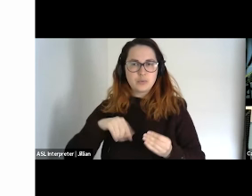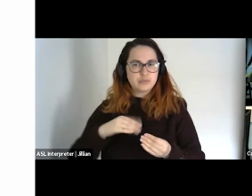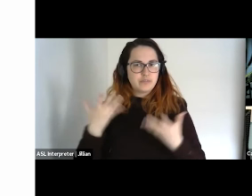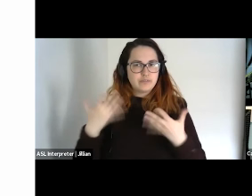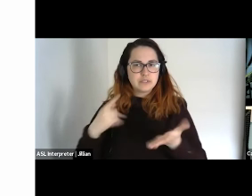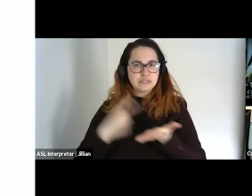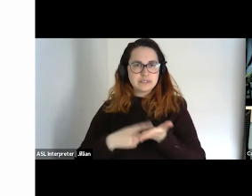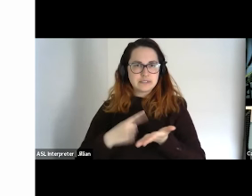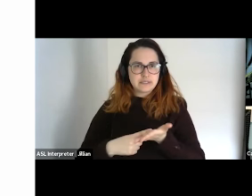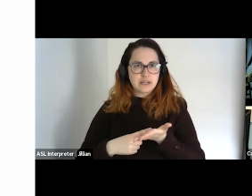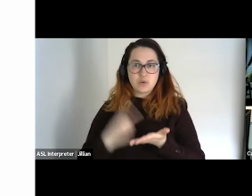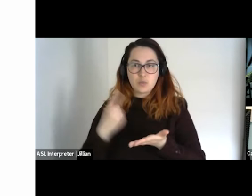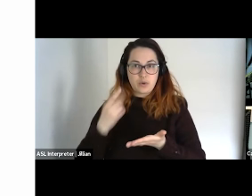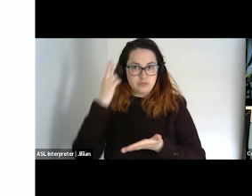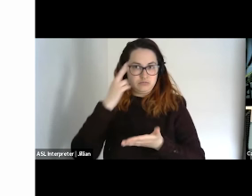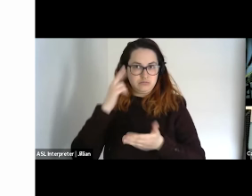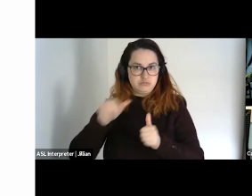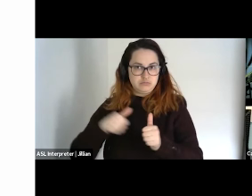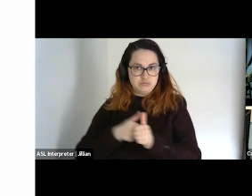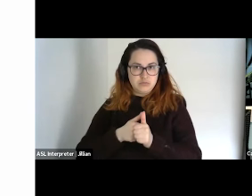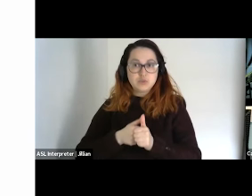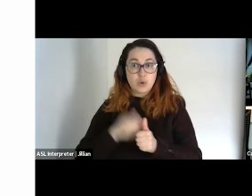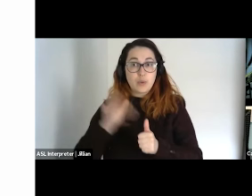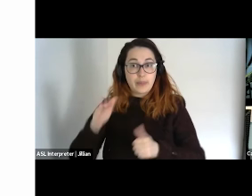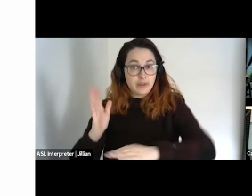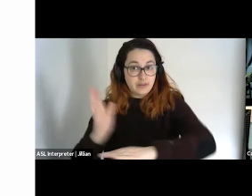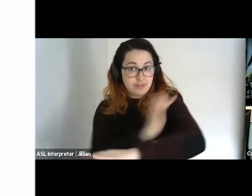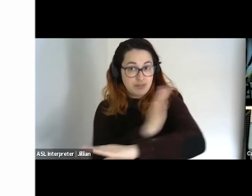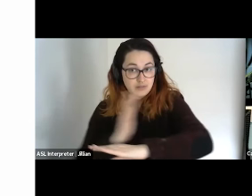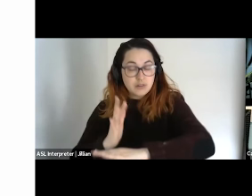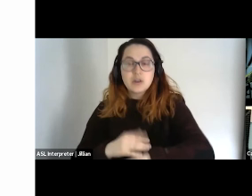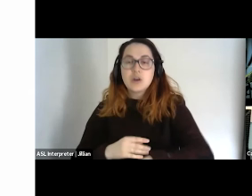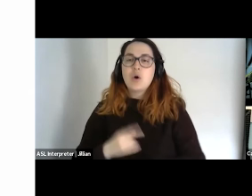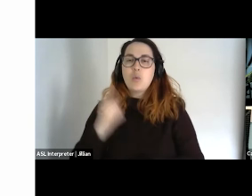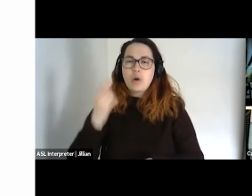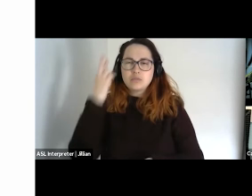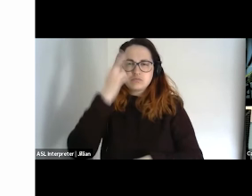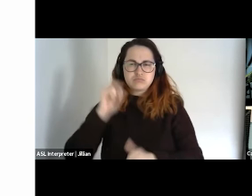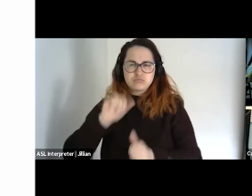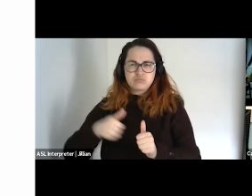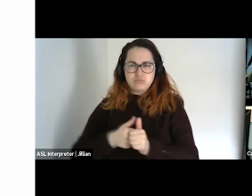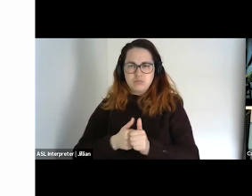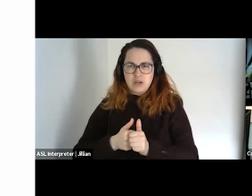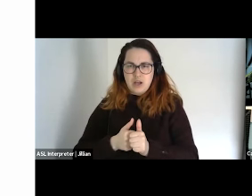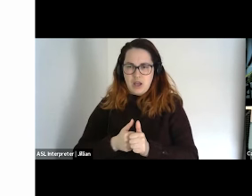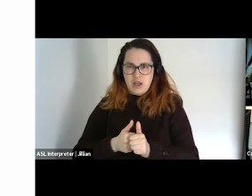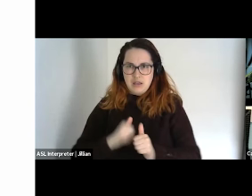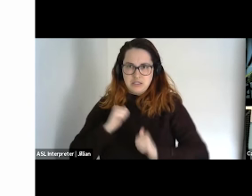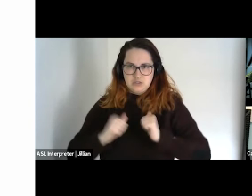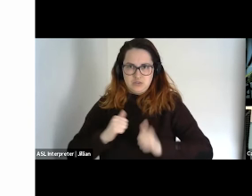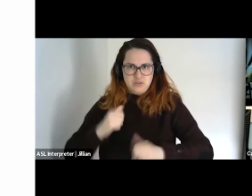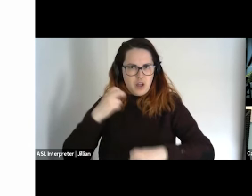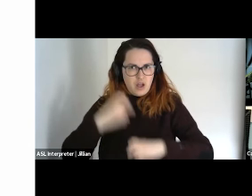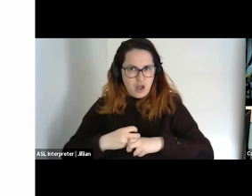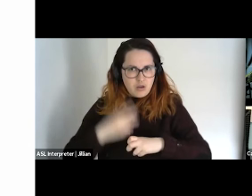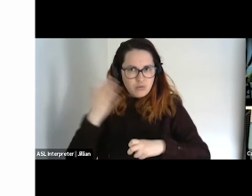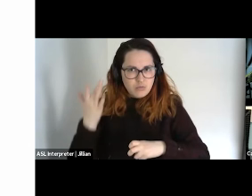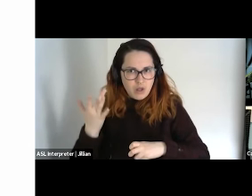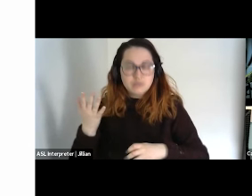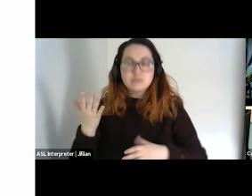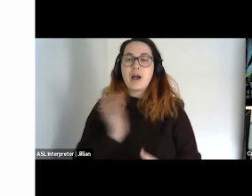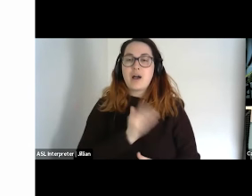factors, so that image that I showed you before, one of the factors that can make it difficult for us to be assertive is our thinking. We